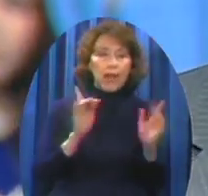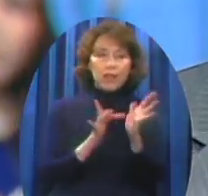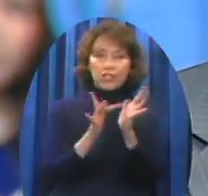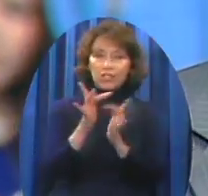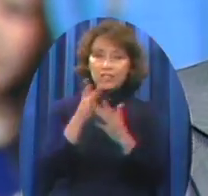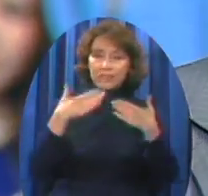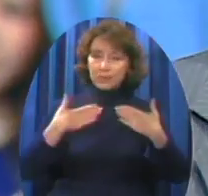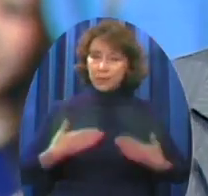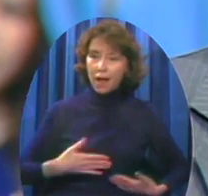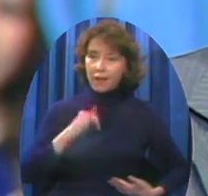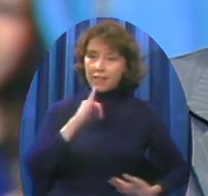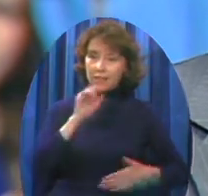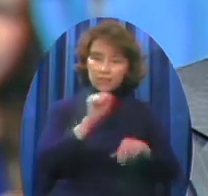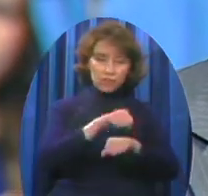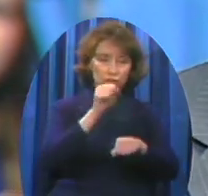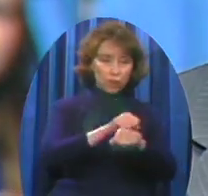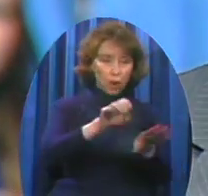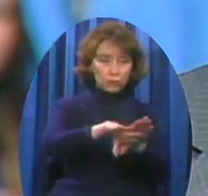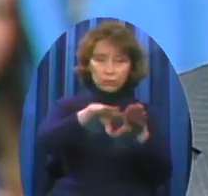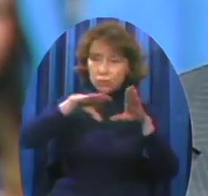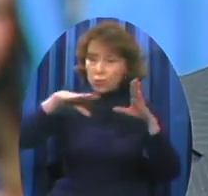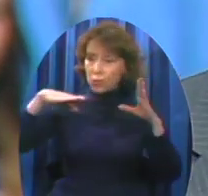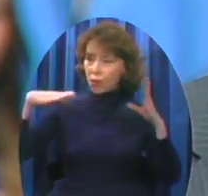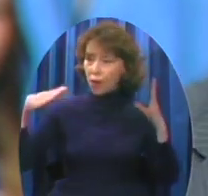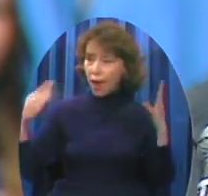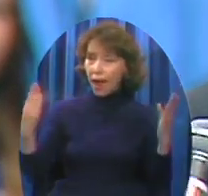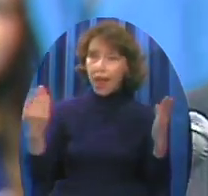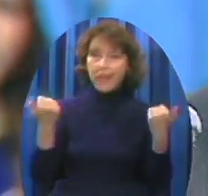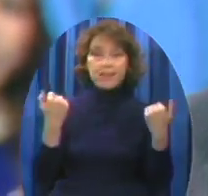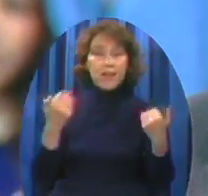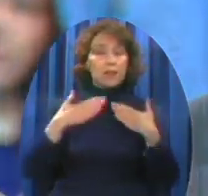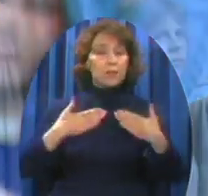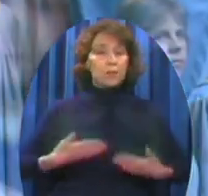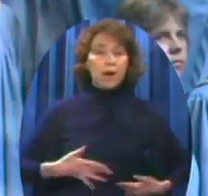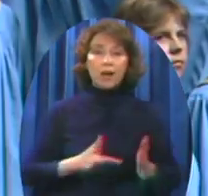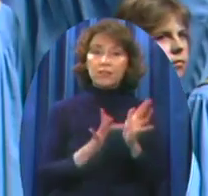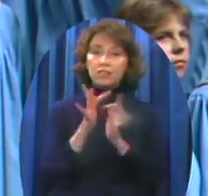been rolled away, and now his body isn't there."